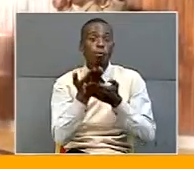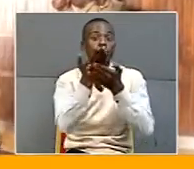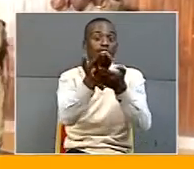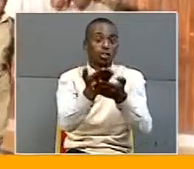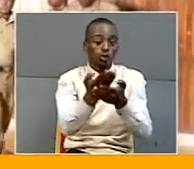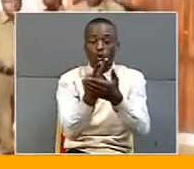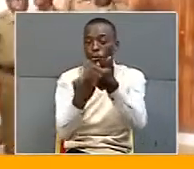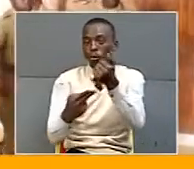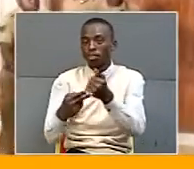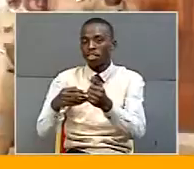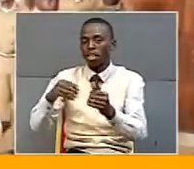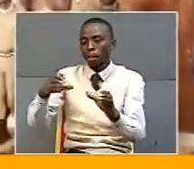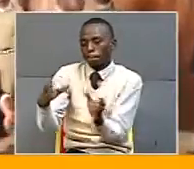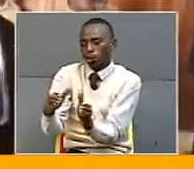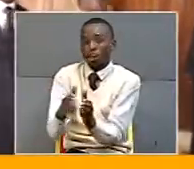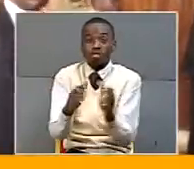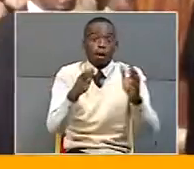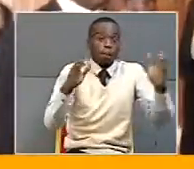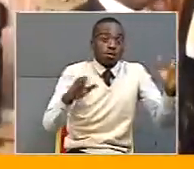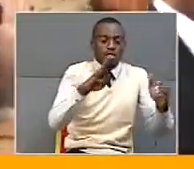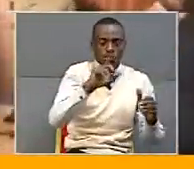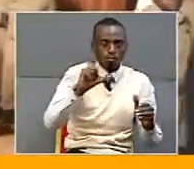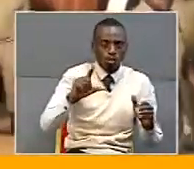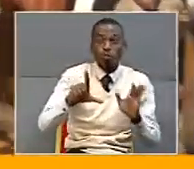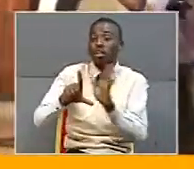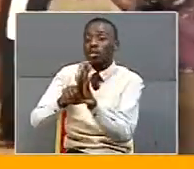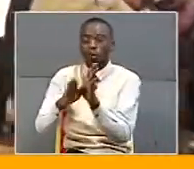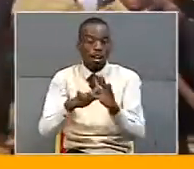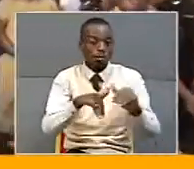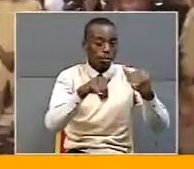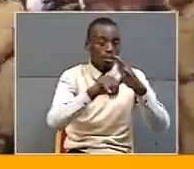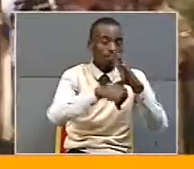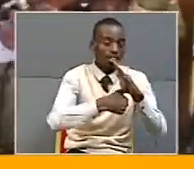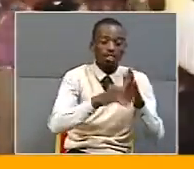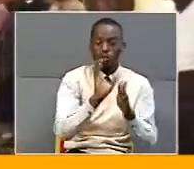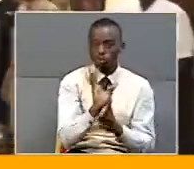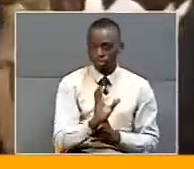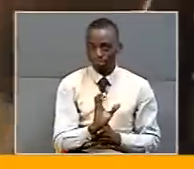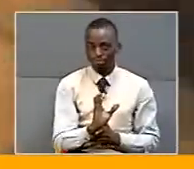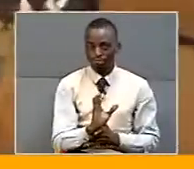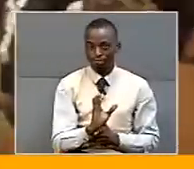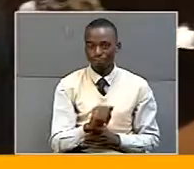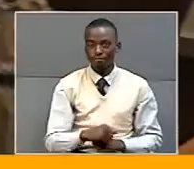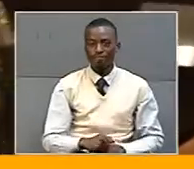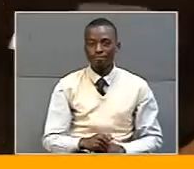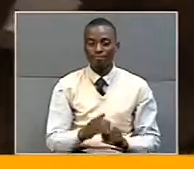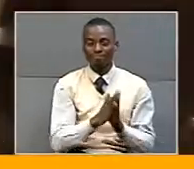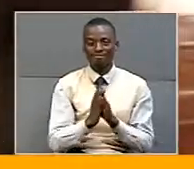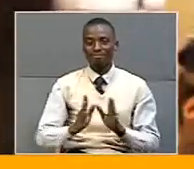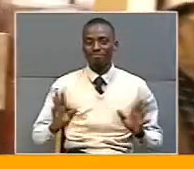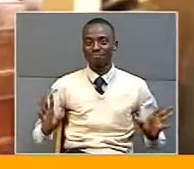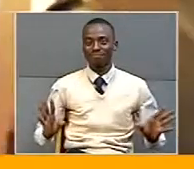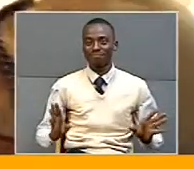of both minority and majority reports from the Legal and Parliamentary Affairs Committee. Henry